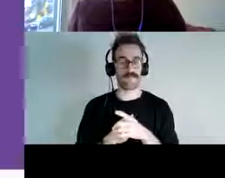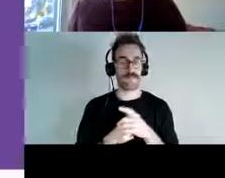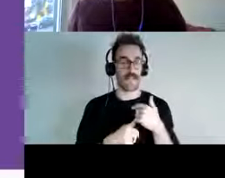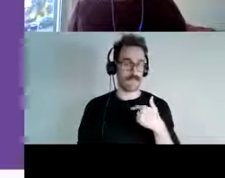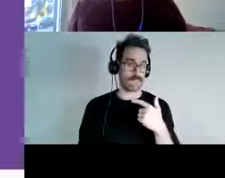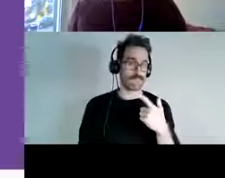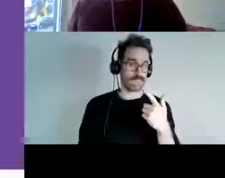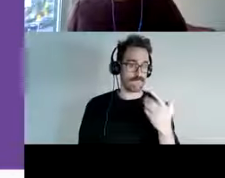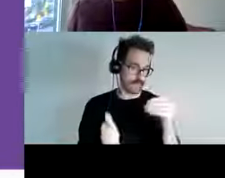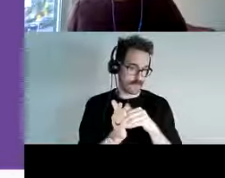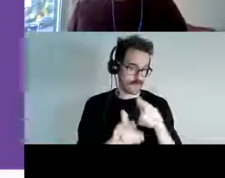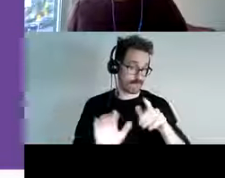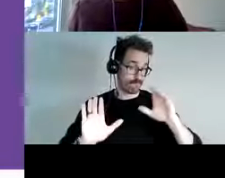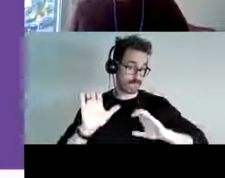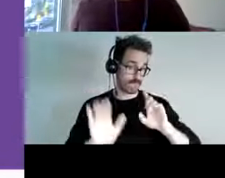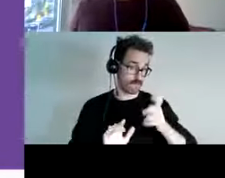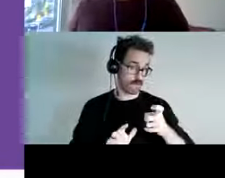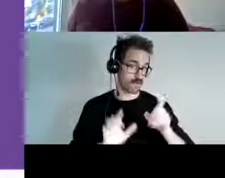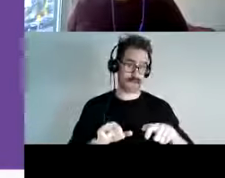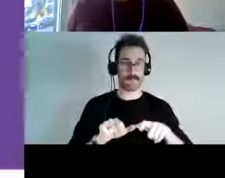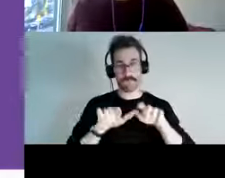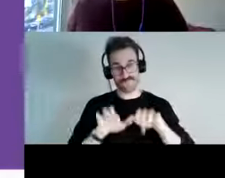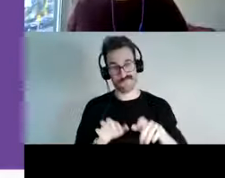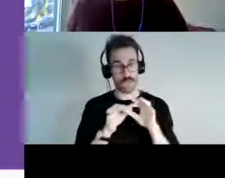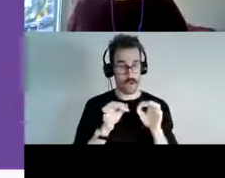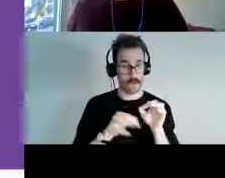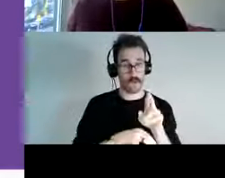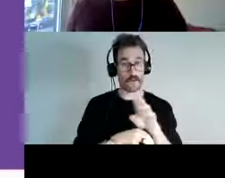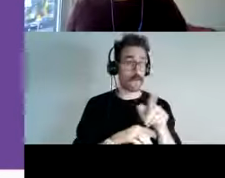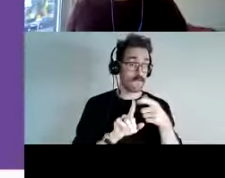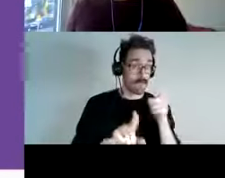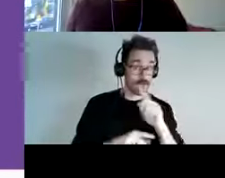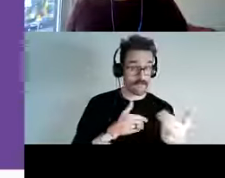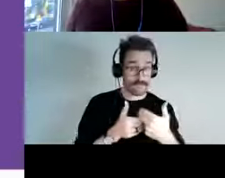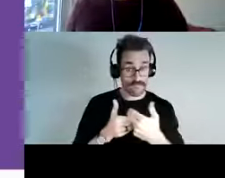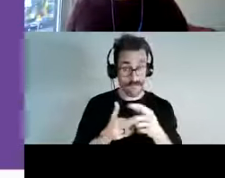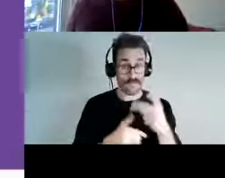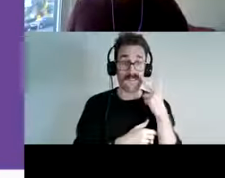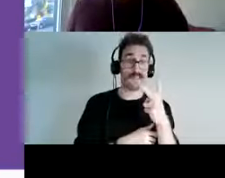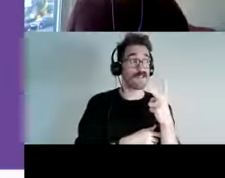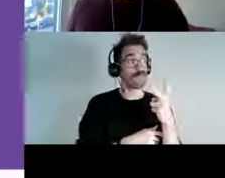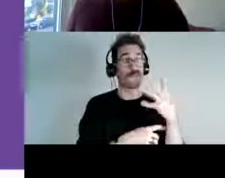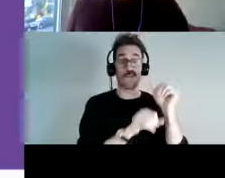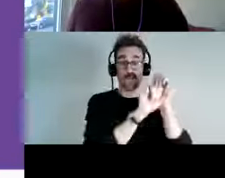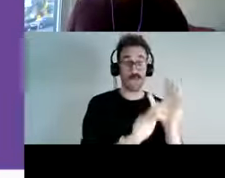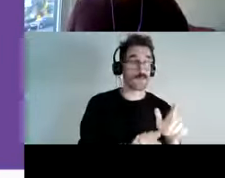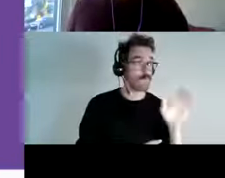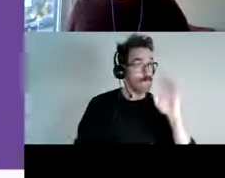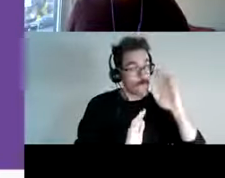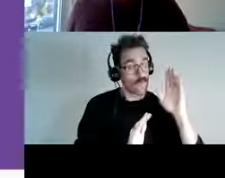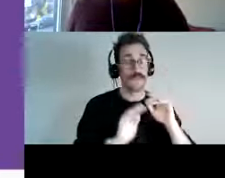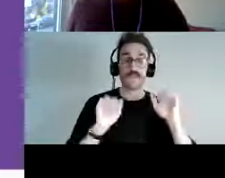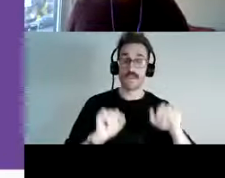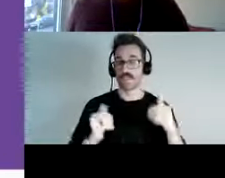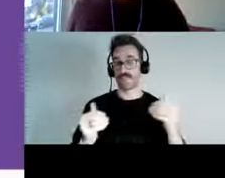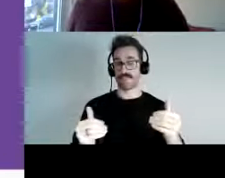chat box to make comments or just indicate where you're from. If you see someone a colleague, that's the area you can do that. We would like you